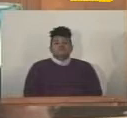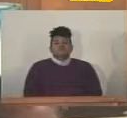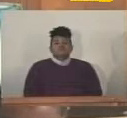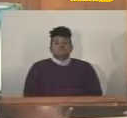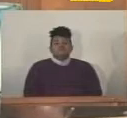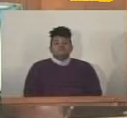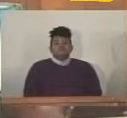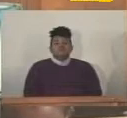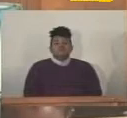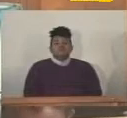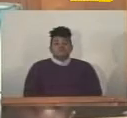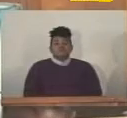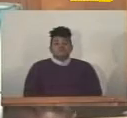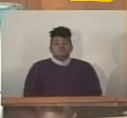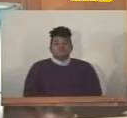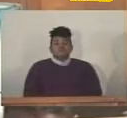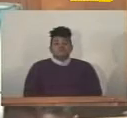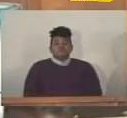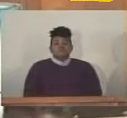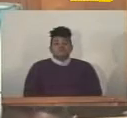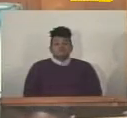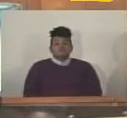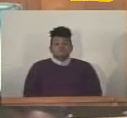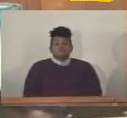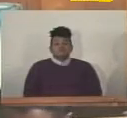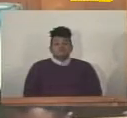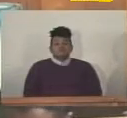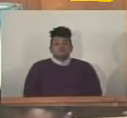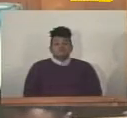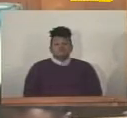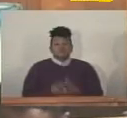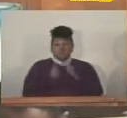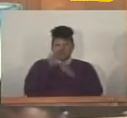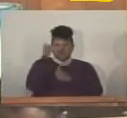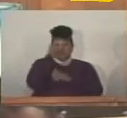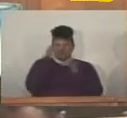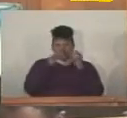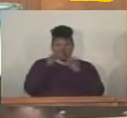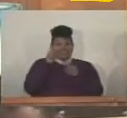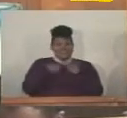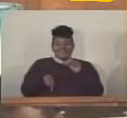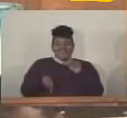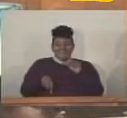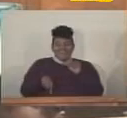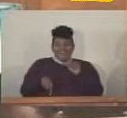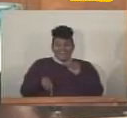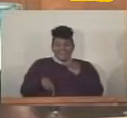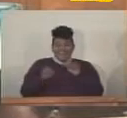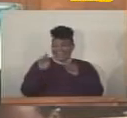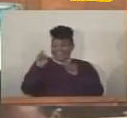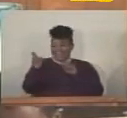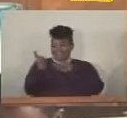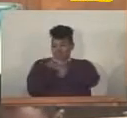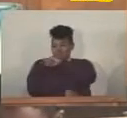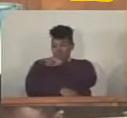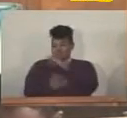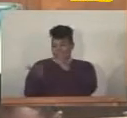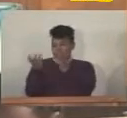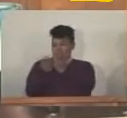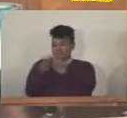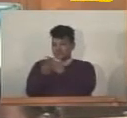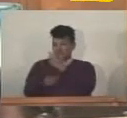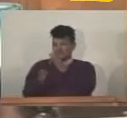If convicted in a parish court, the sentence is X